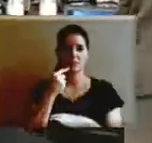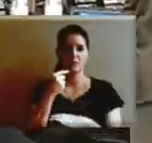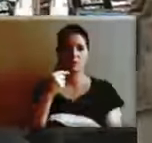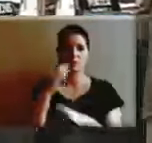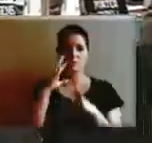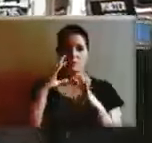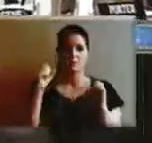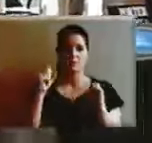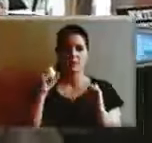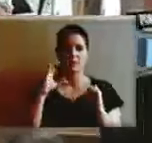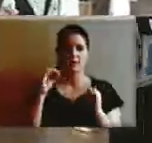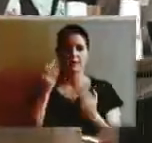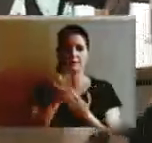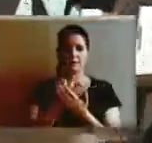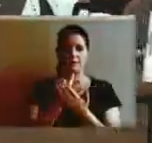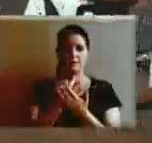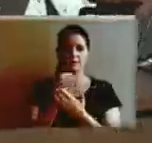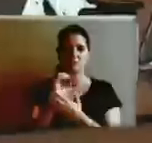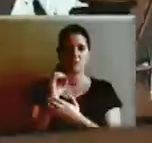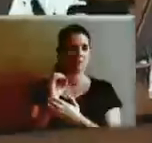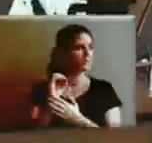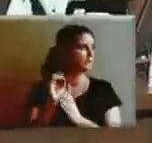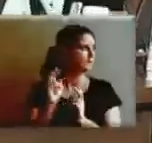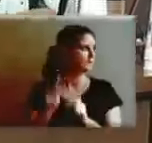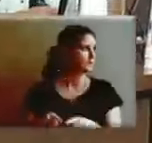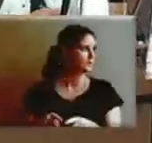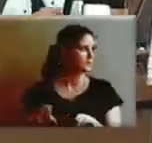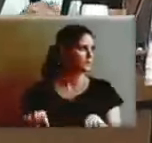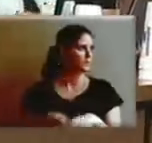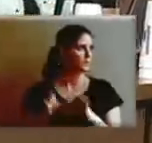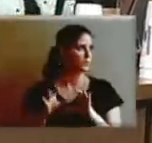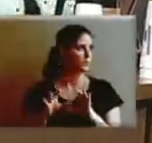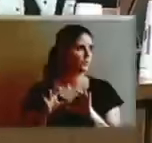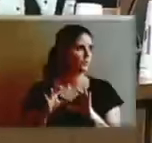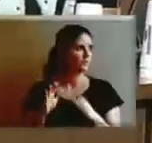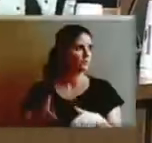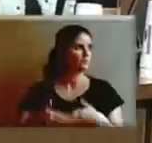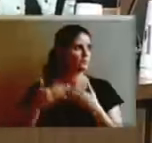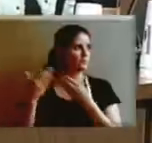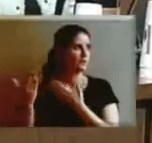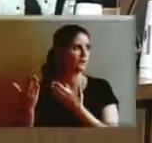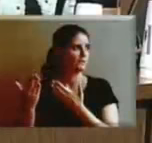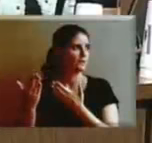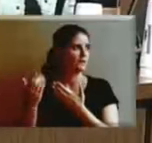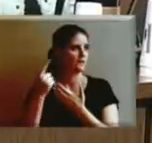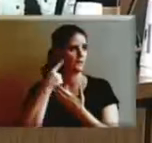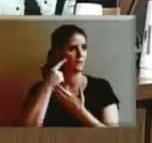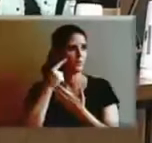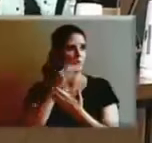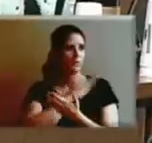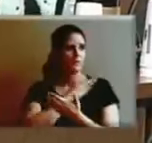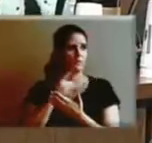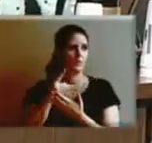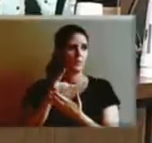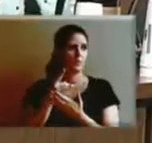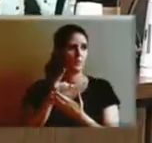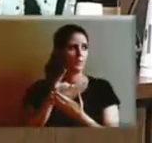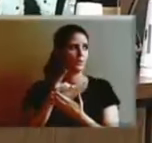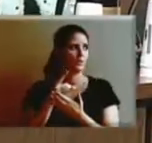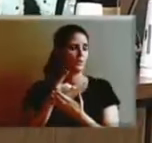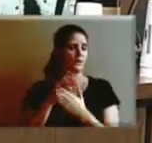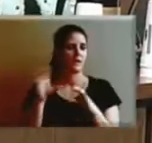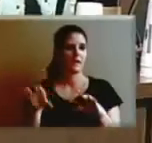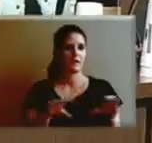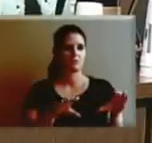state statute in August is to thoughtfully recommend to the board for their consideration, action on